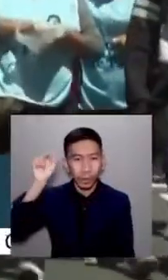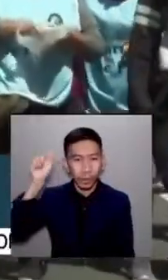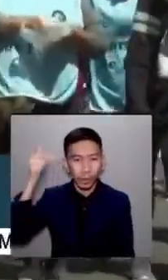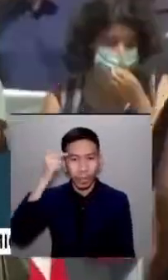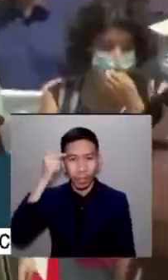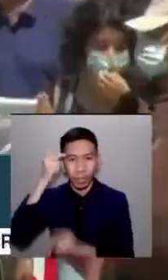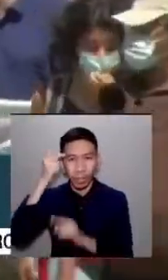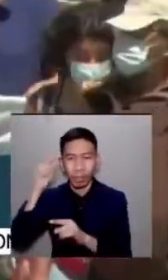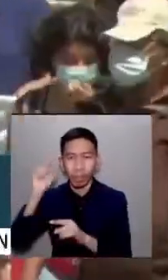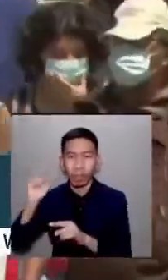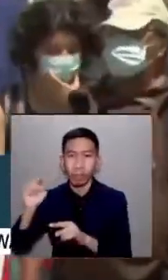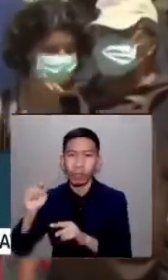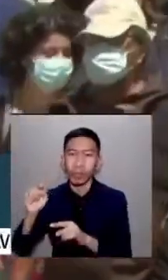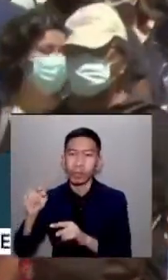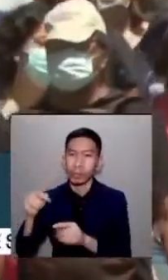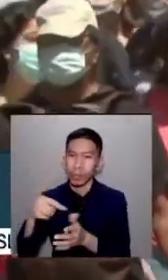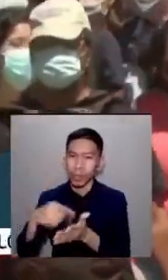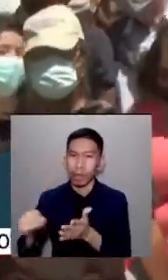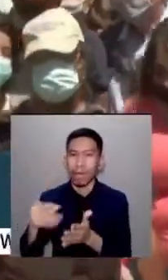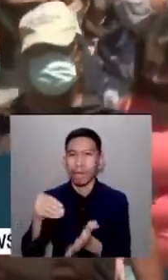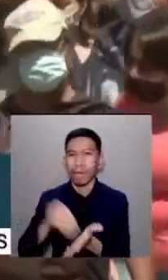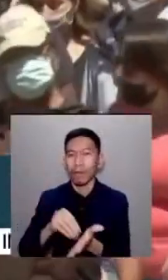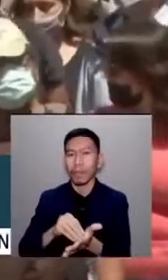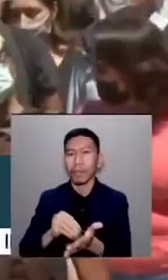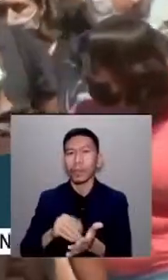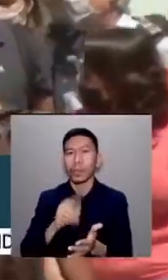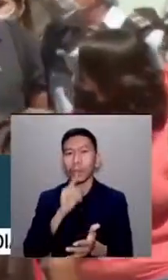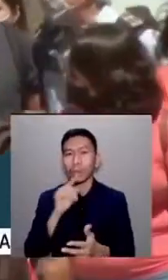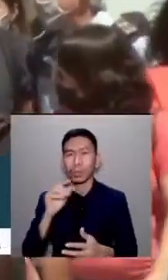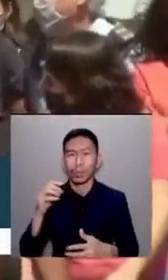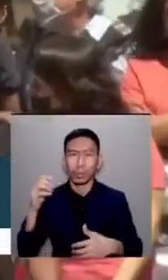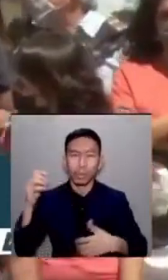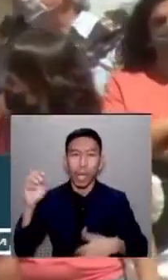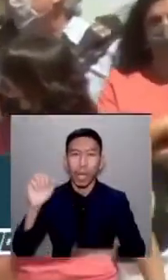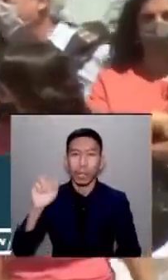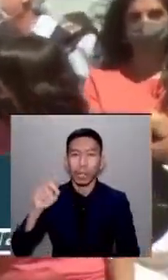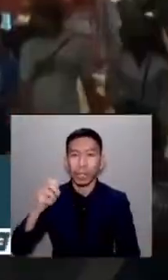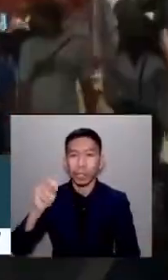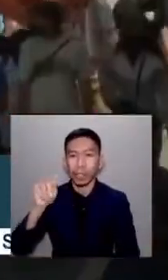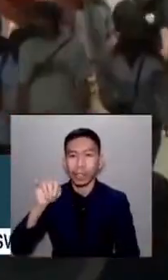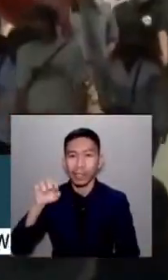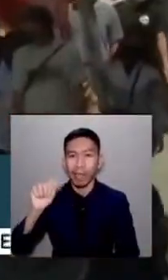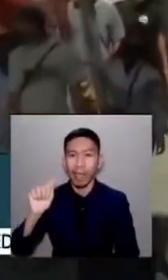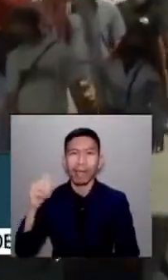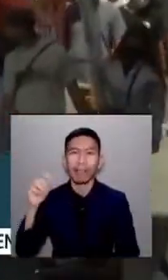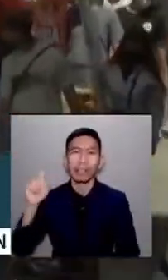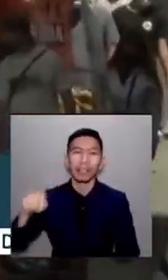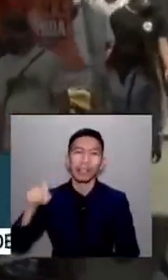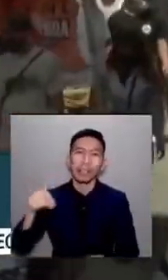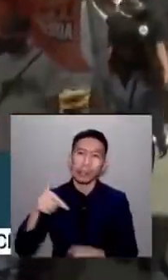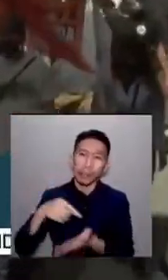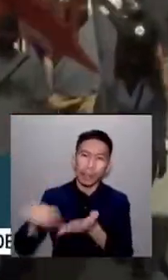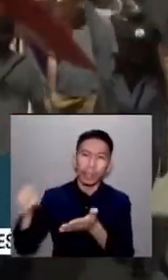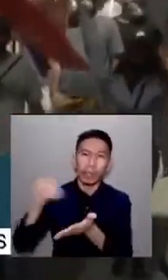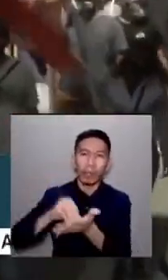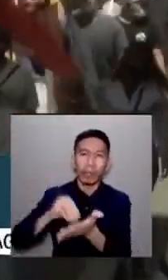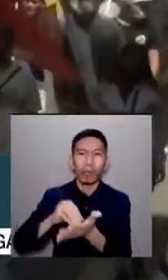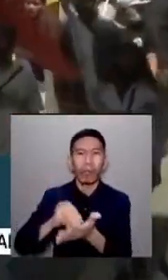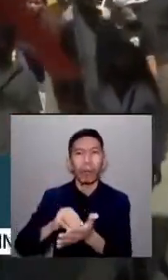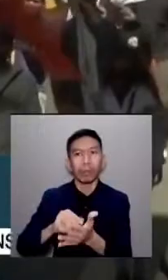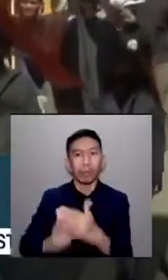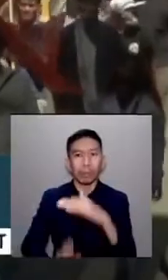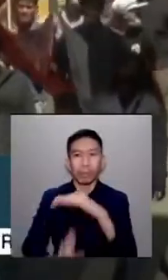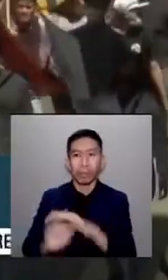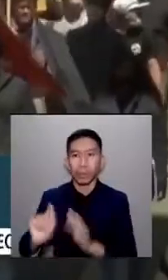International Monetary Fund. Argentina is facing deadlines for over $1 billion in debt repayments to the IMF by Tuesday. But officials